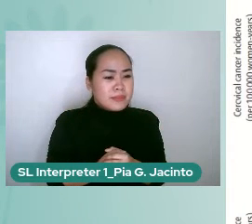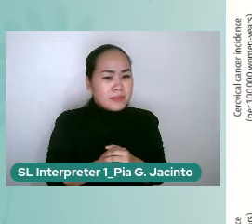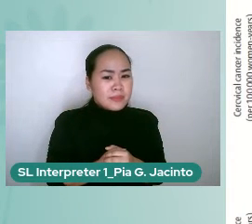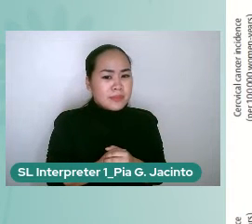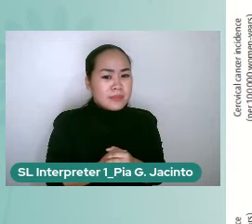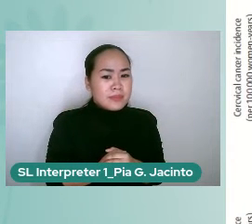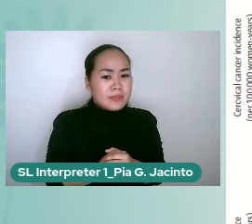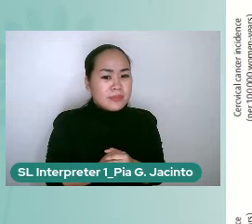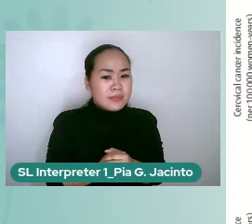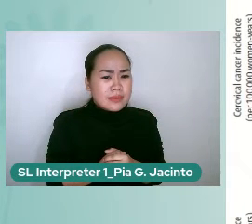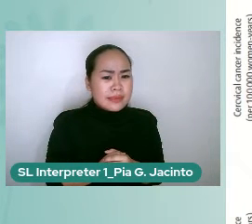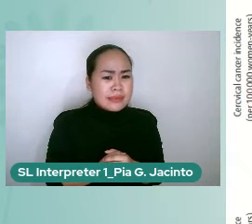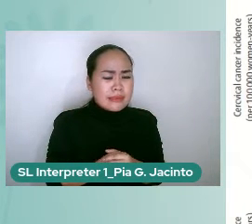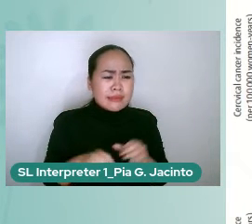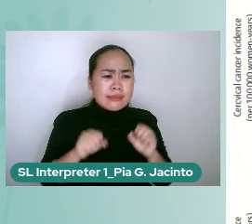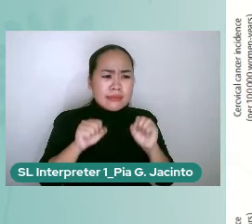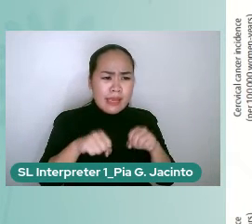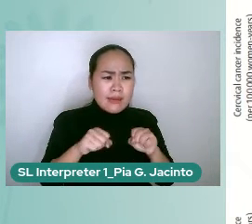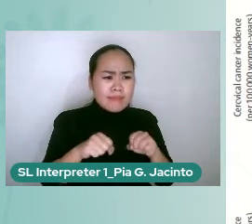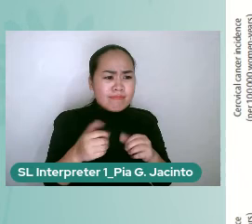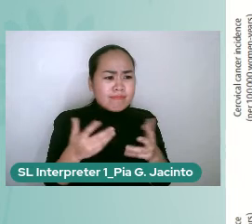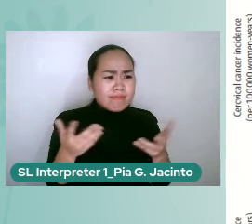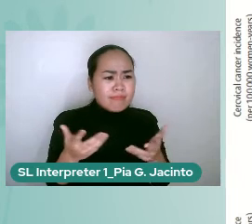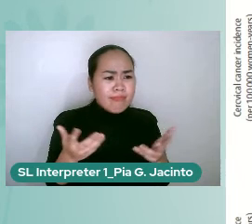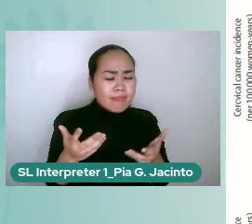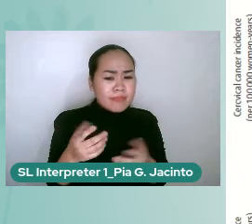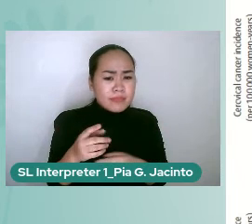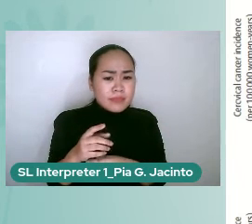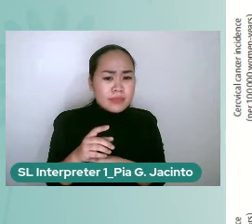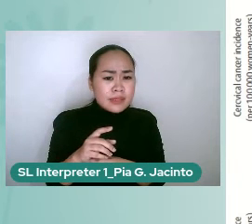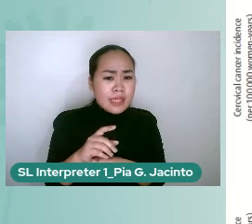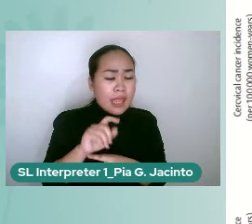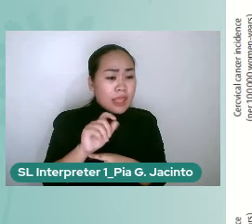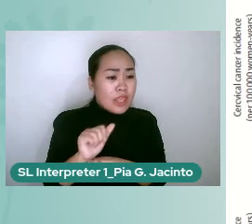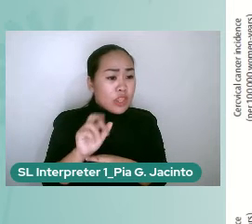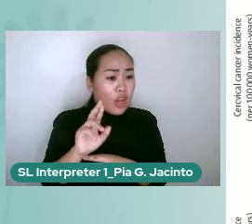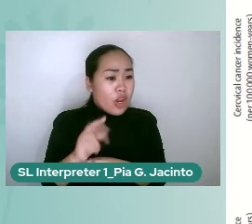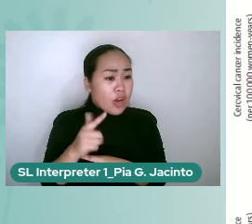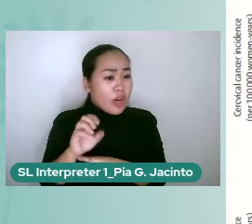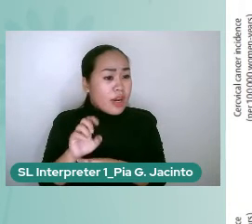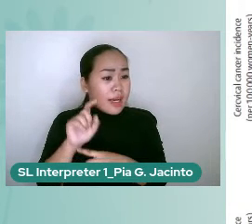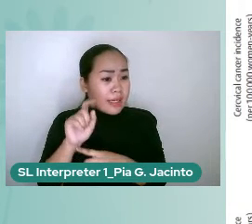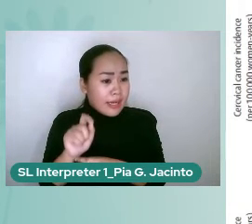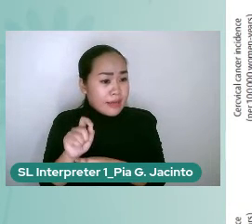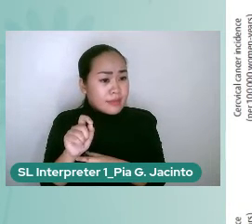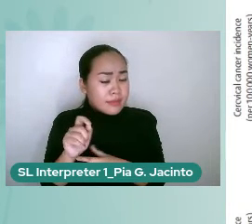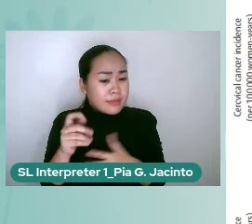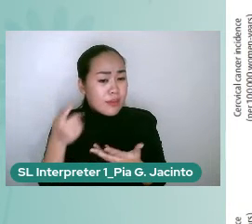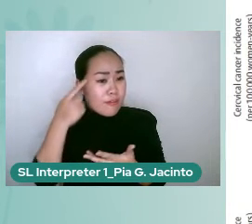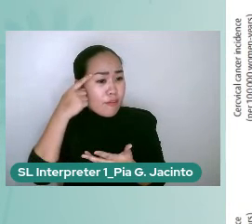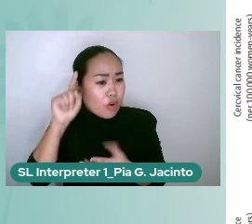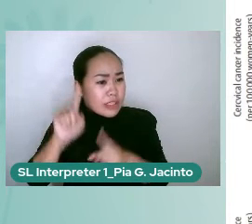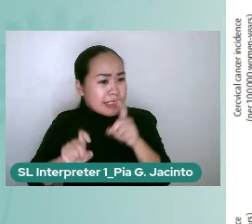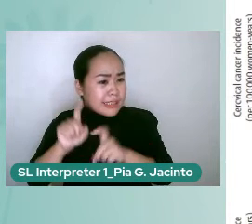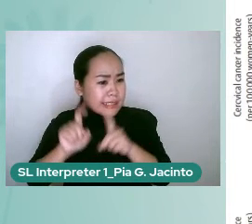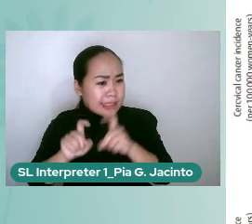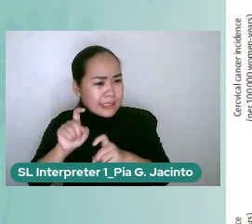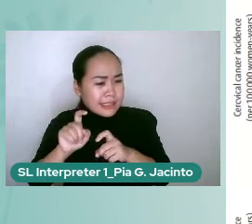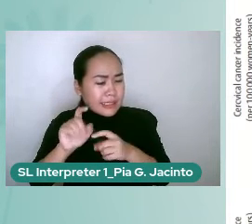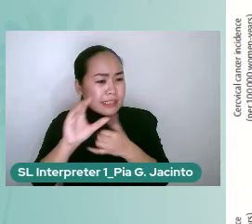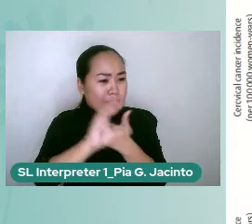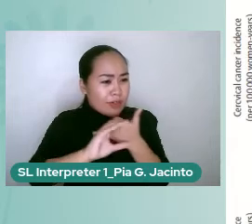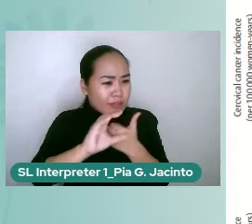beyond that, we can reach the target of cervical cancer elimination even faster. because screening for cervical cancer, in fact,